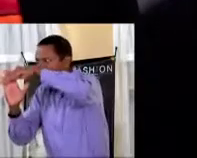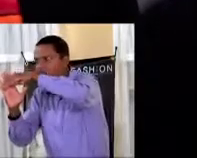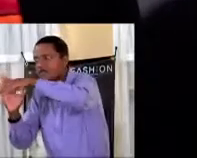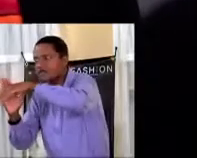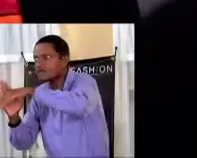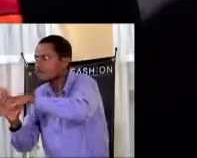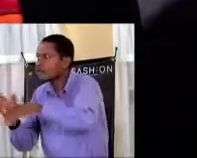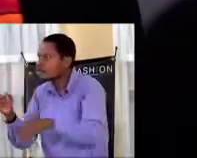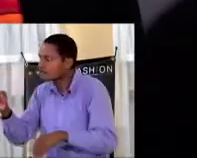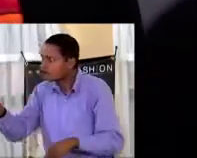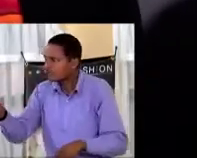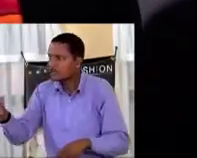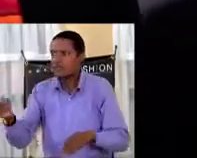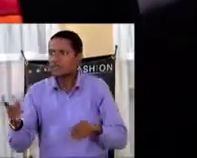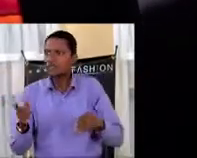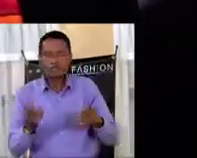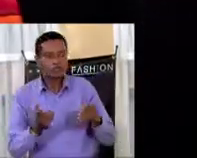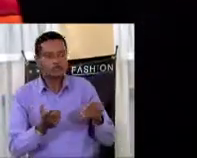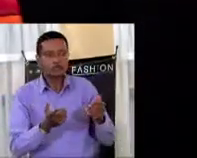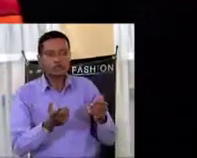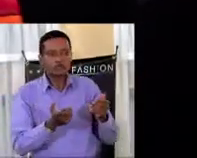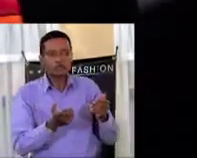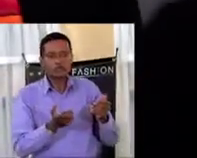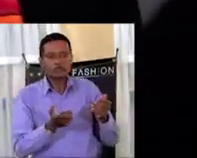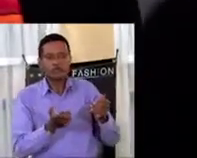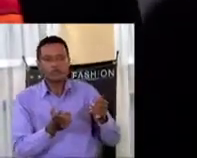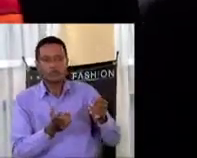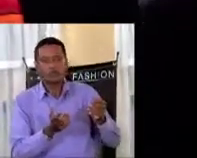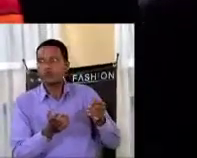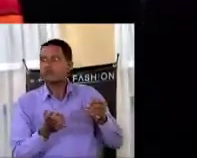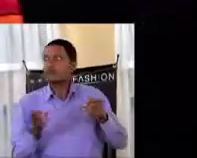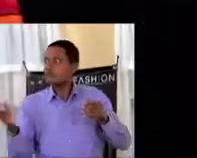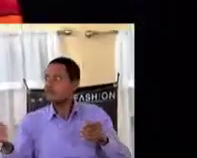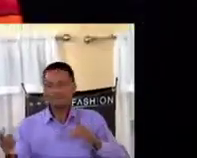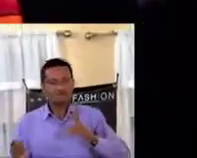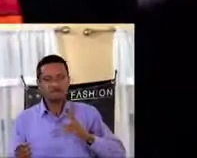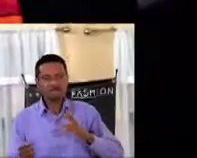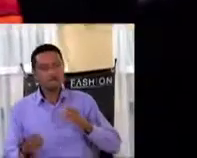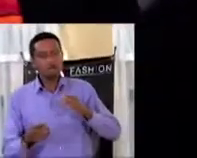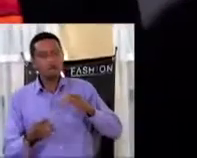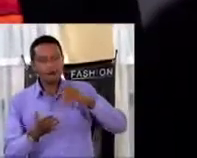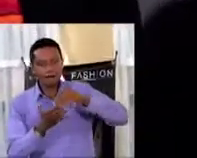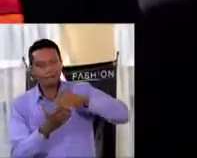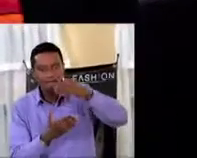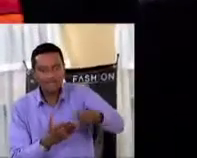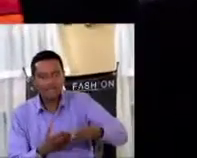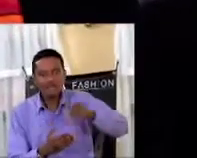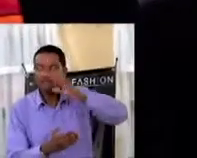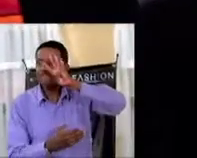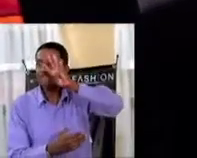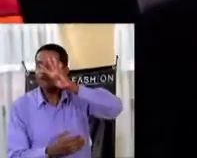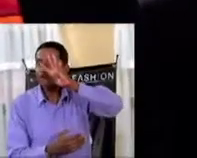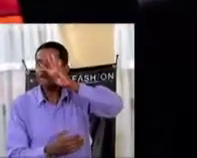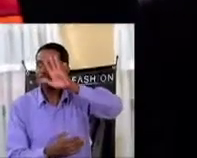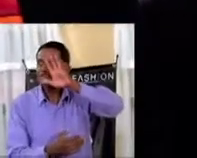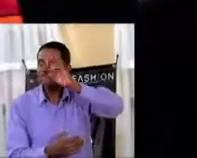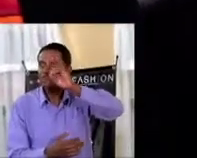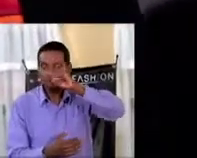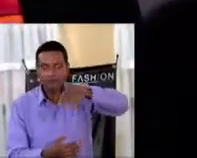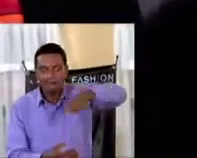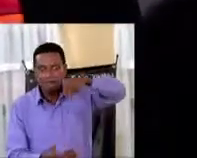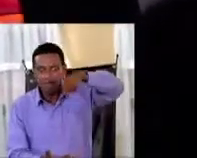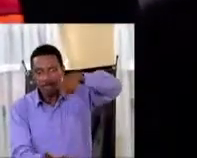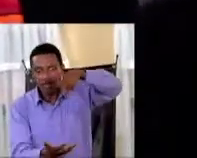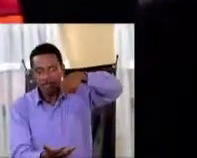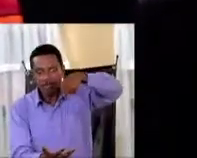you want to ask me for a discount for a shoe that's $100, but you okay with paying $450 for a bag? That probably not going to match everything. It's a unique piece. It's